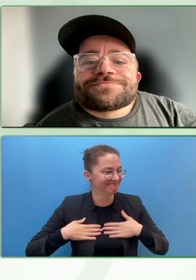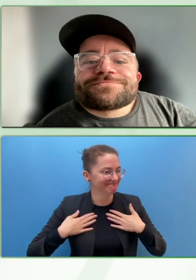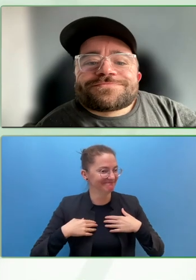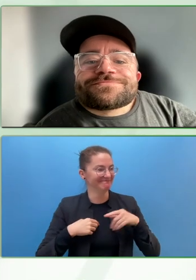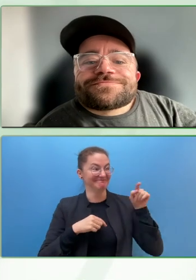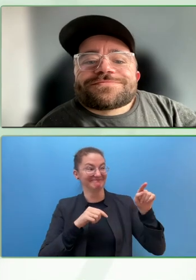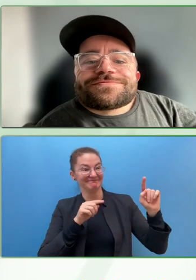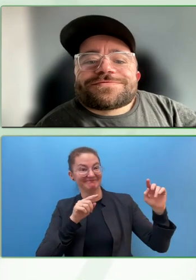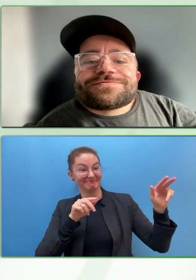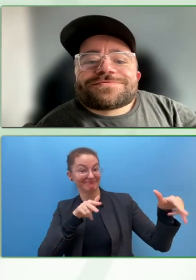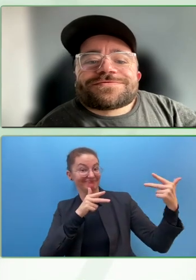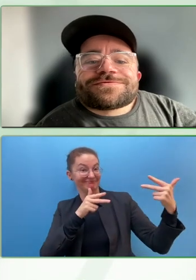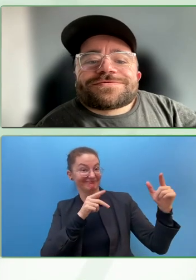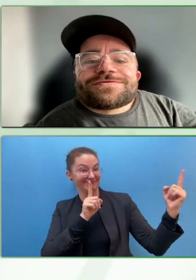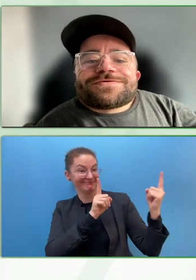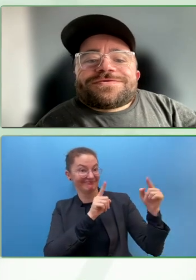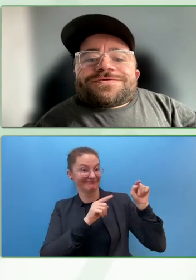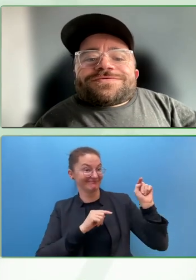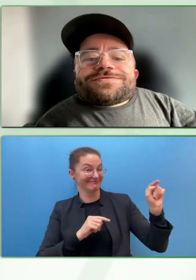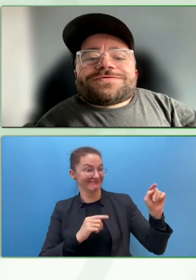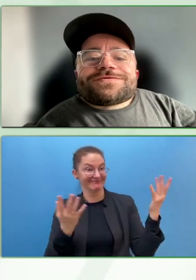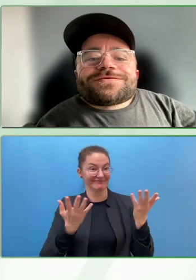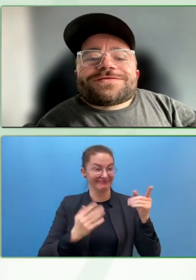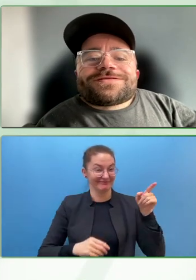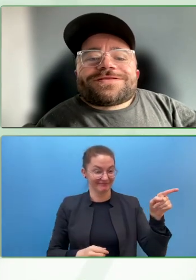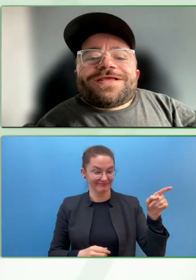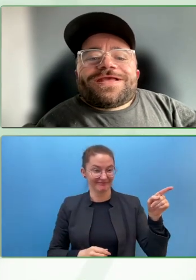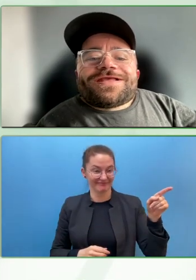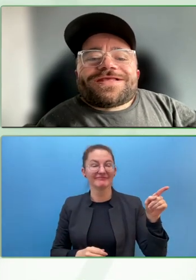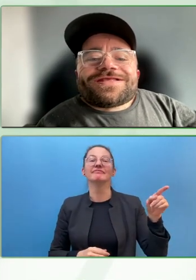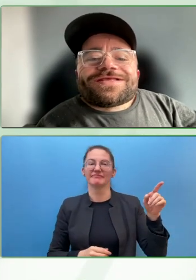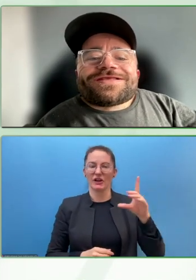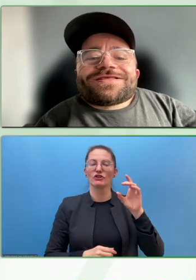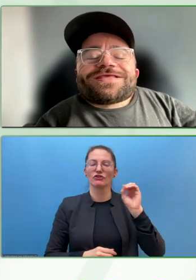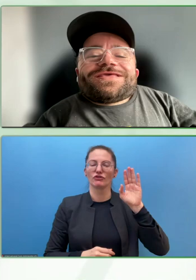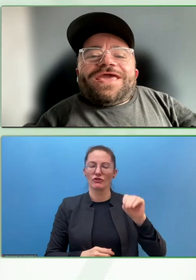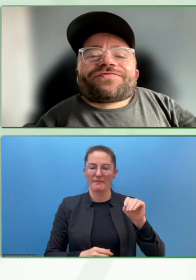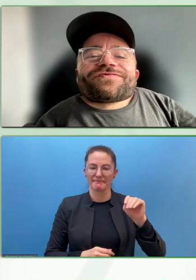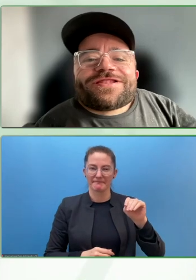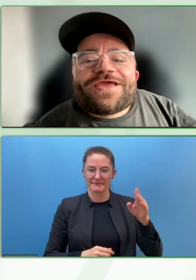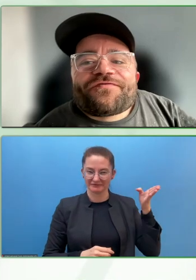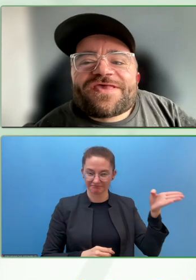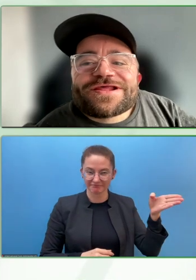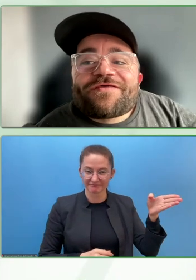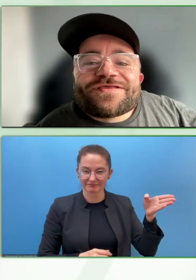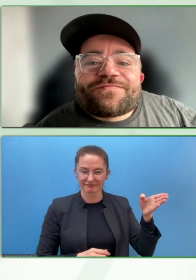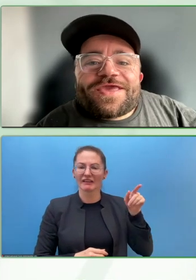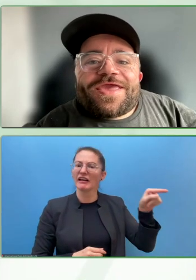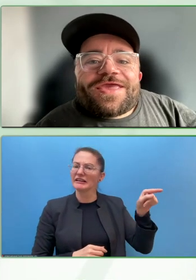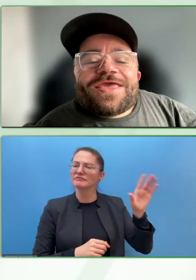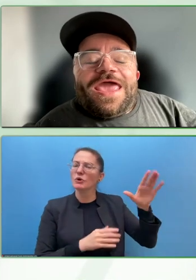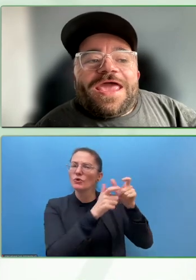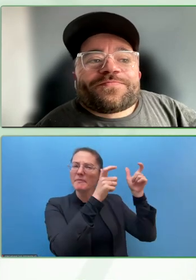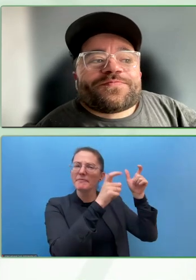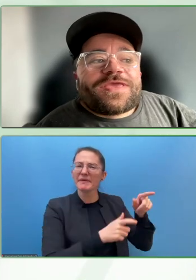to ask, who are the Purple Goat? Tell us about you. Yeah, absolutely. Firstly, lovely to be